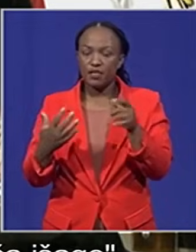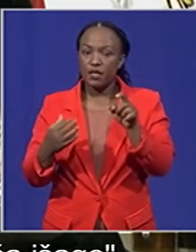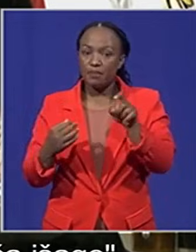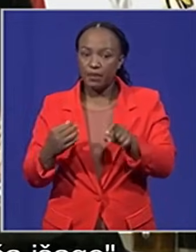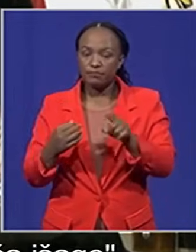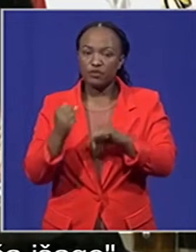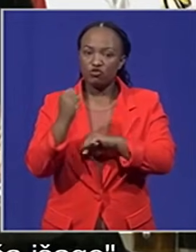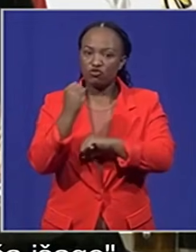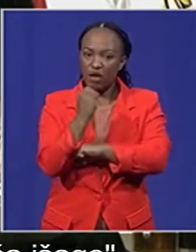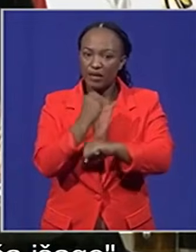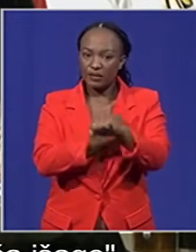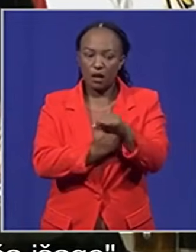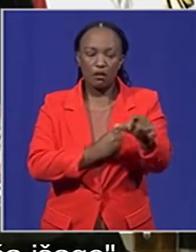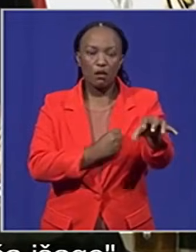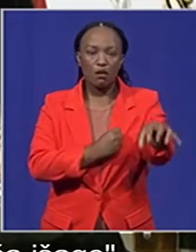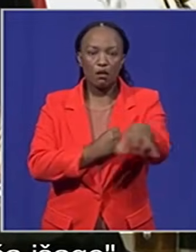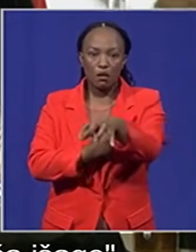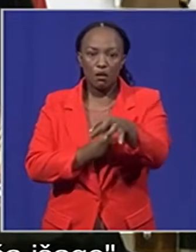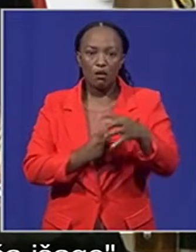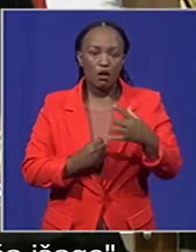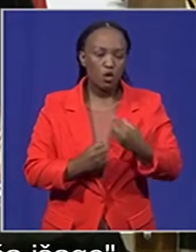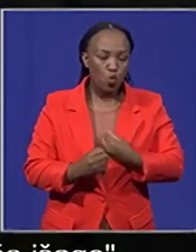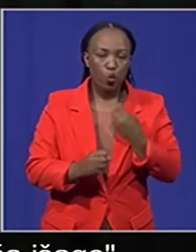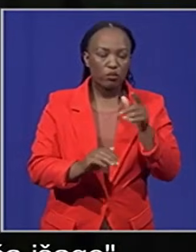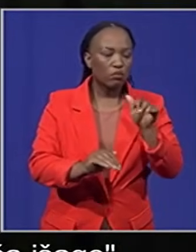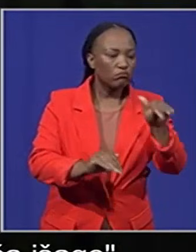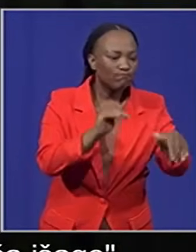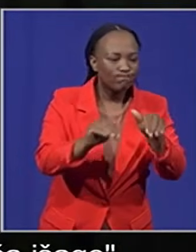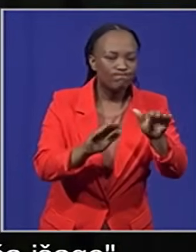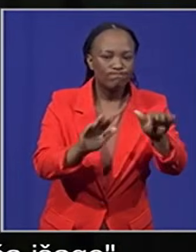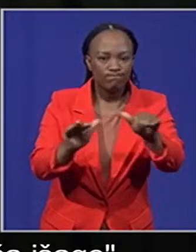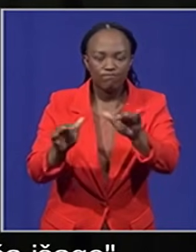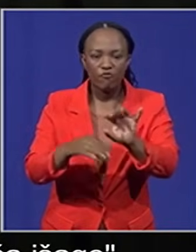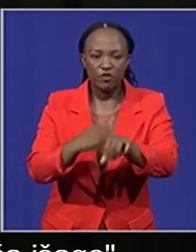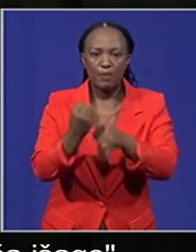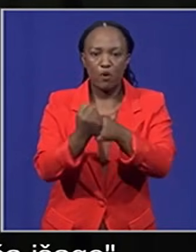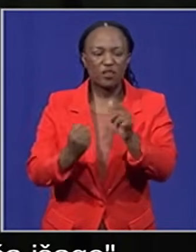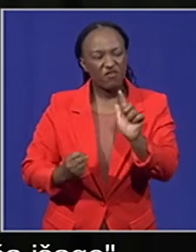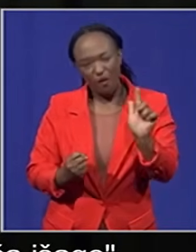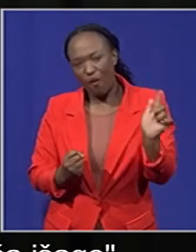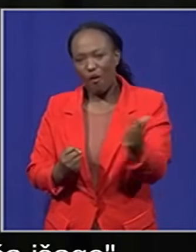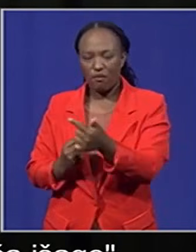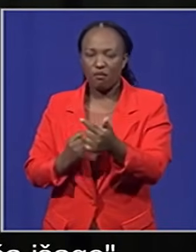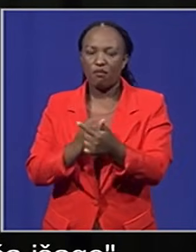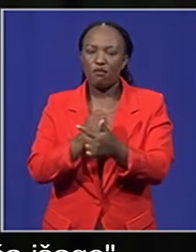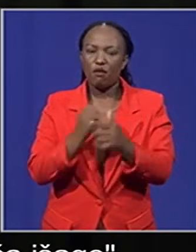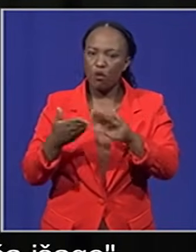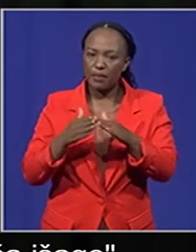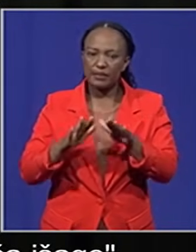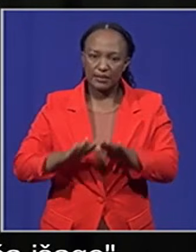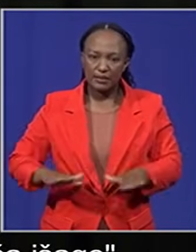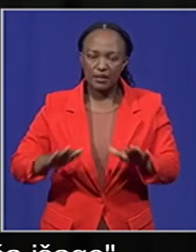election structures that will mobilize young people in all spheres of society. We need